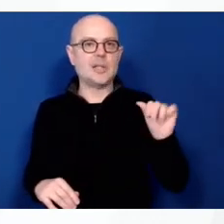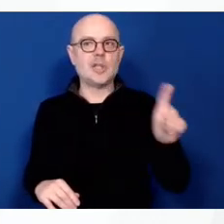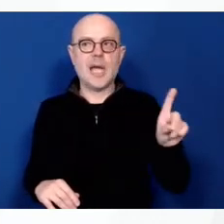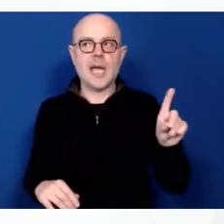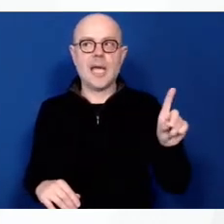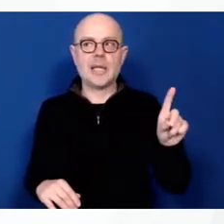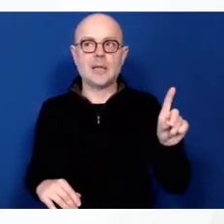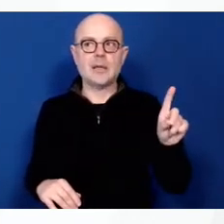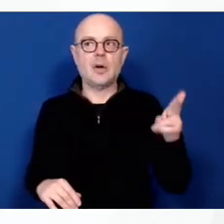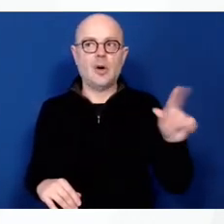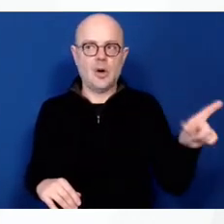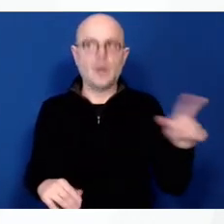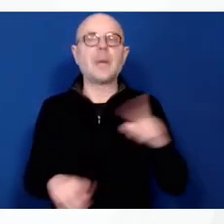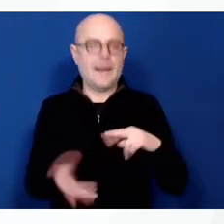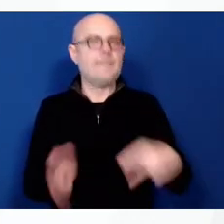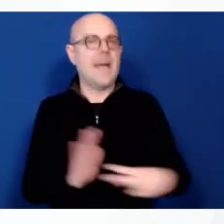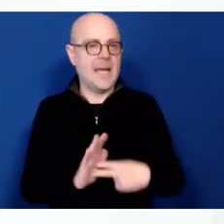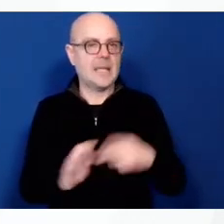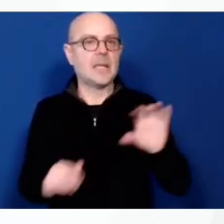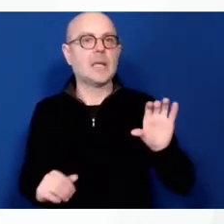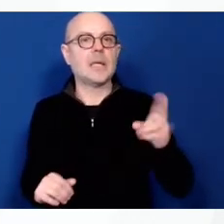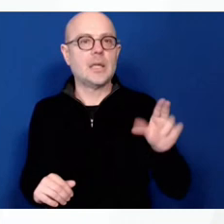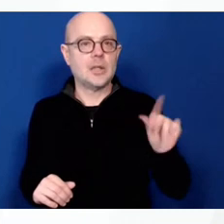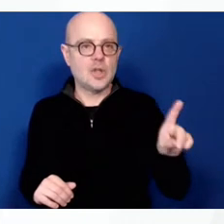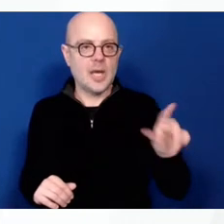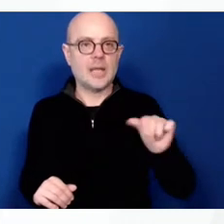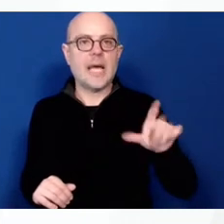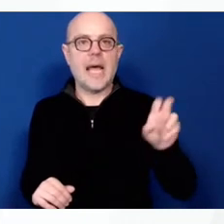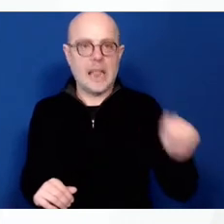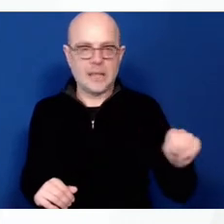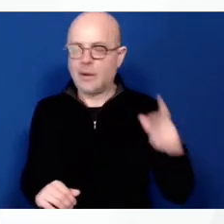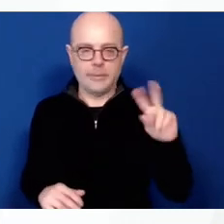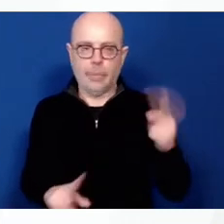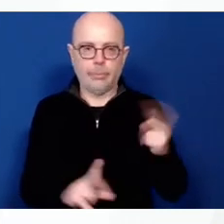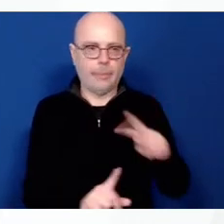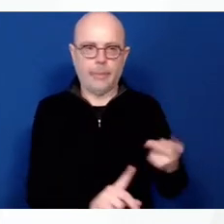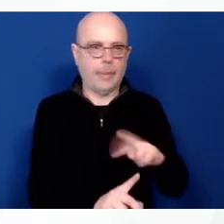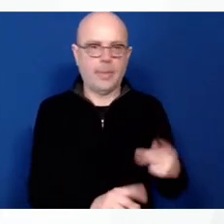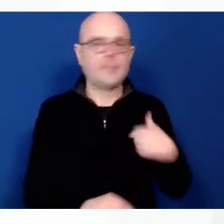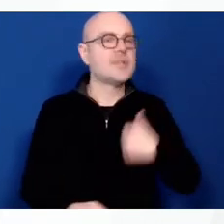Chad. I happen to know somebody else named Chad Hall, and that comes up often for me.